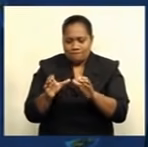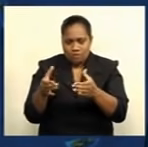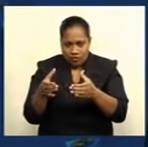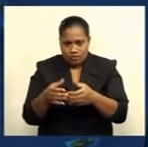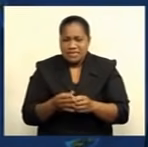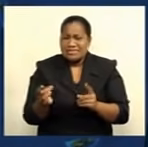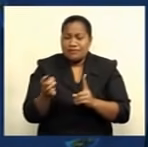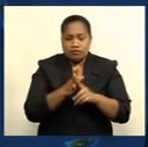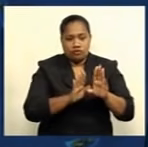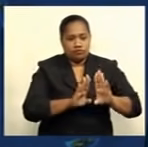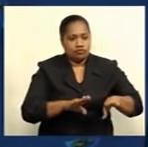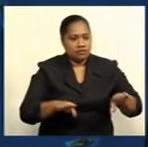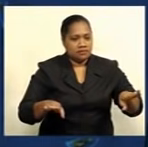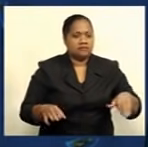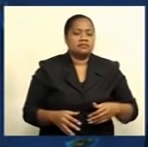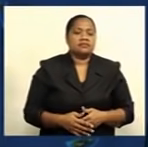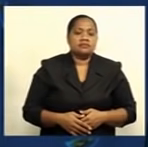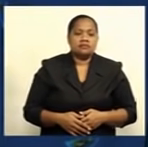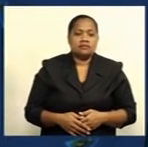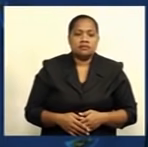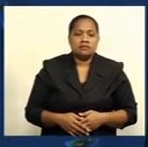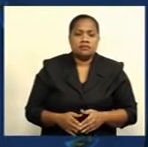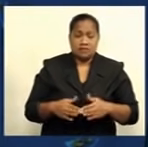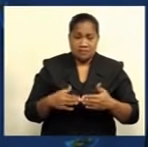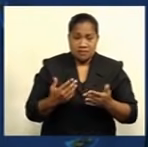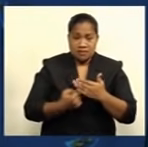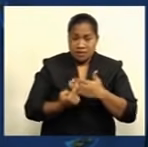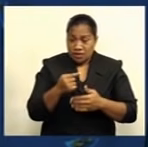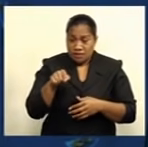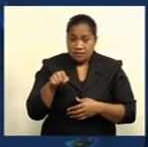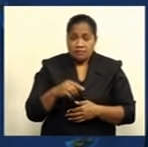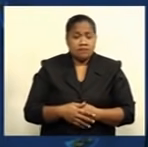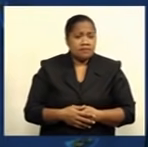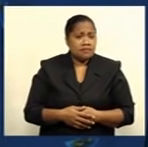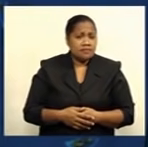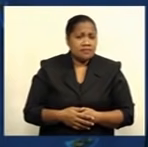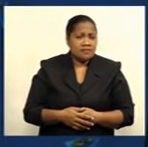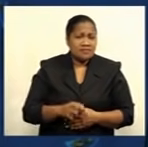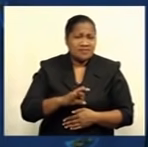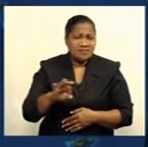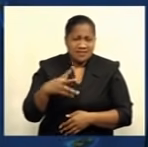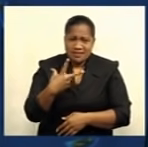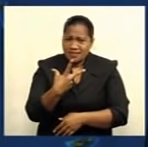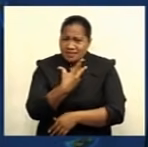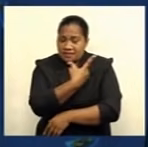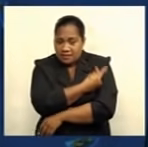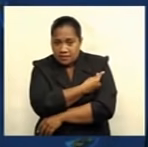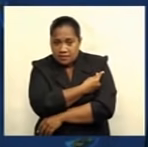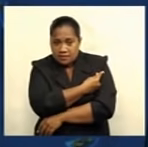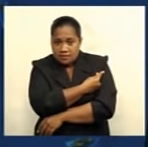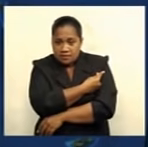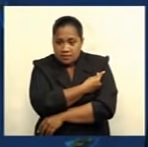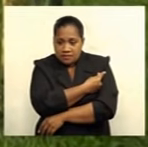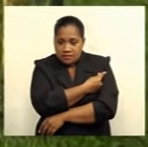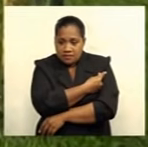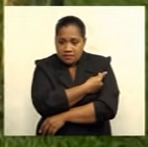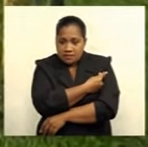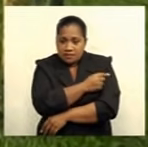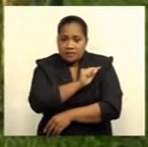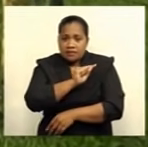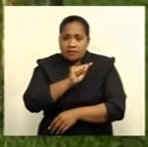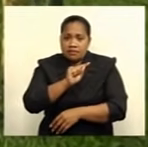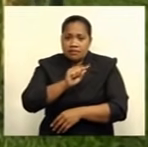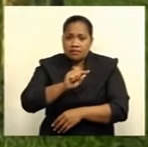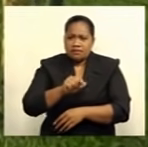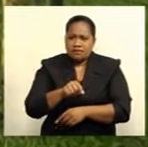children. Your decision to not get the vaccine will not only affect you, but those that stay with you. The